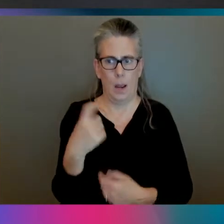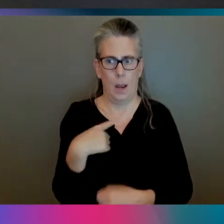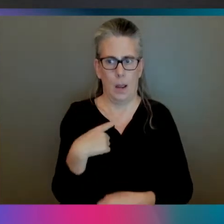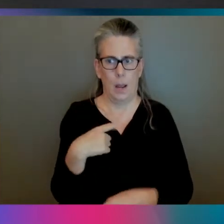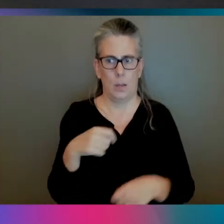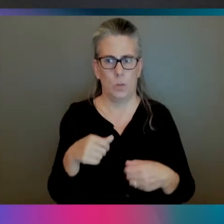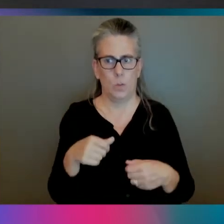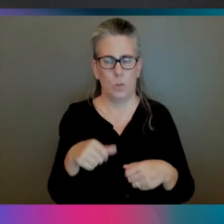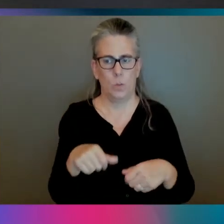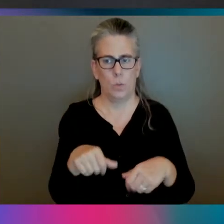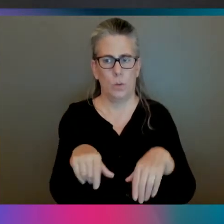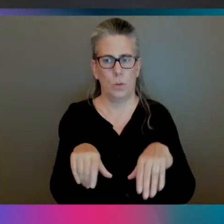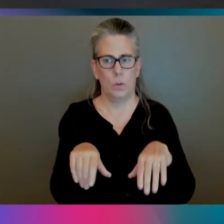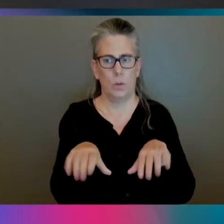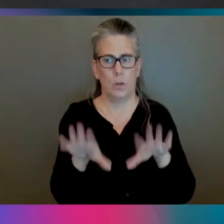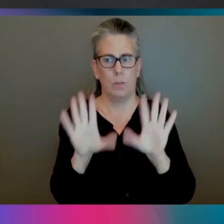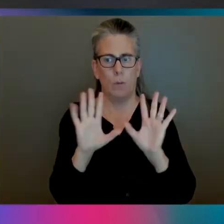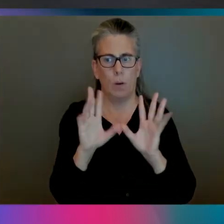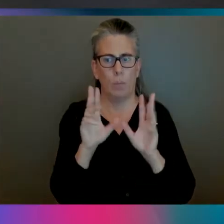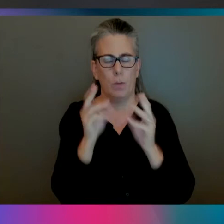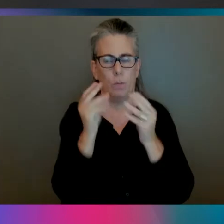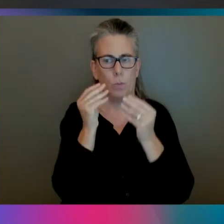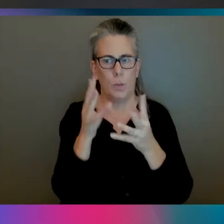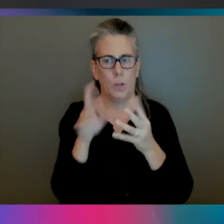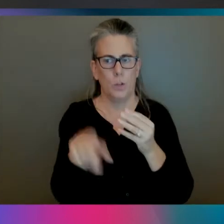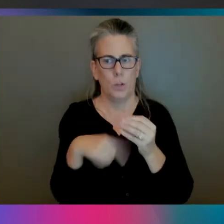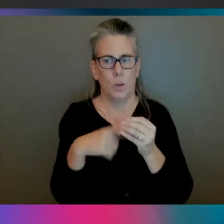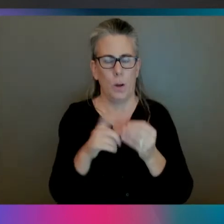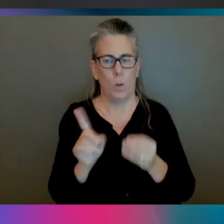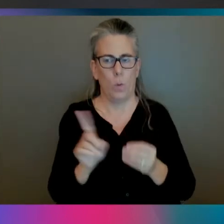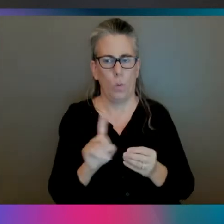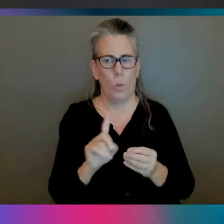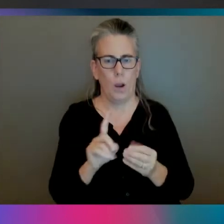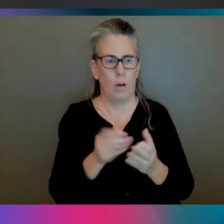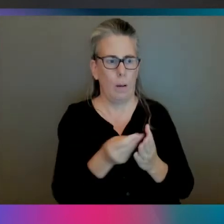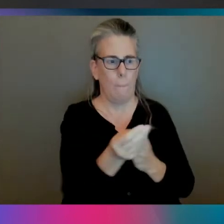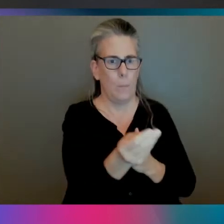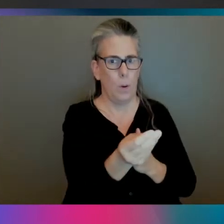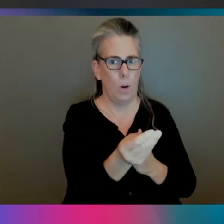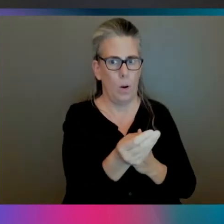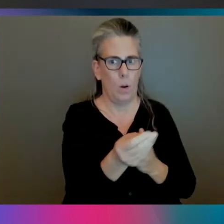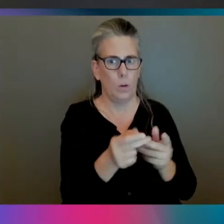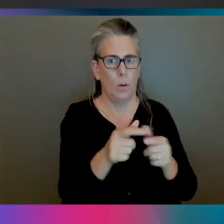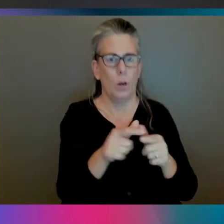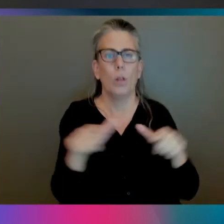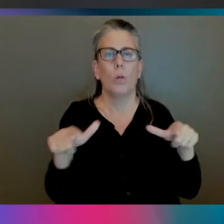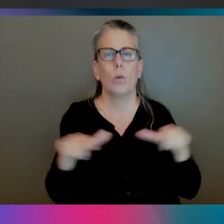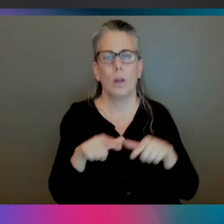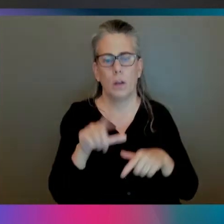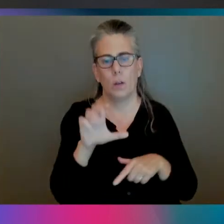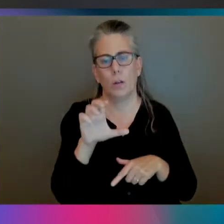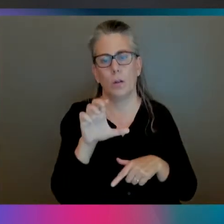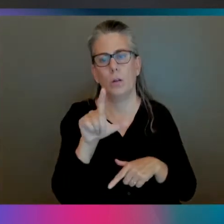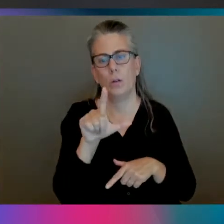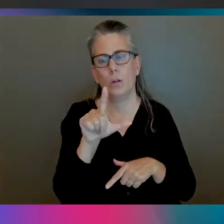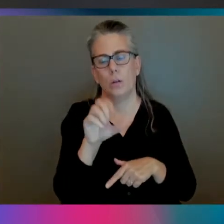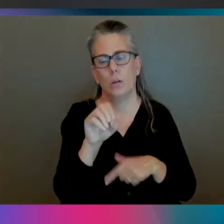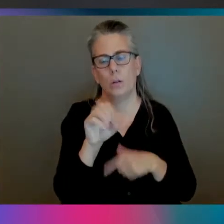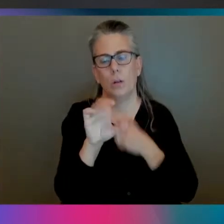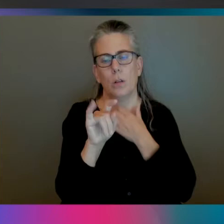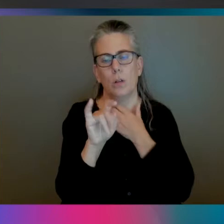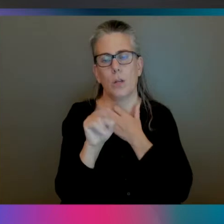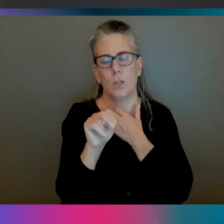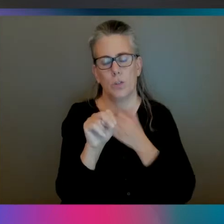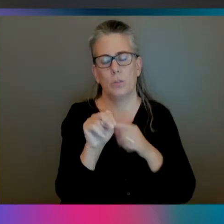that product also could have something, or where other people have. So if you're near that even thing, the location. Sure. So if I'm near a location, then that might be why I'm going